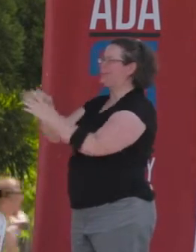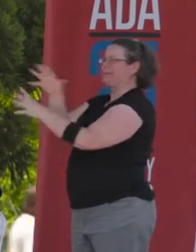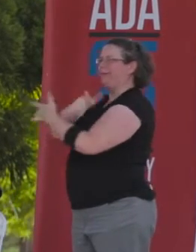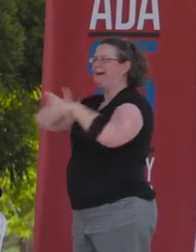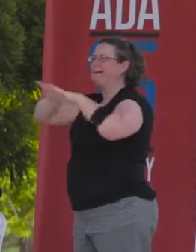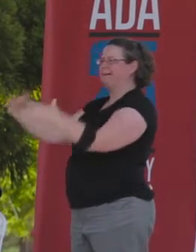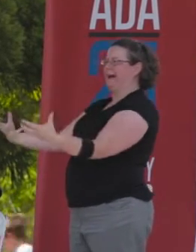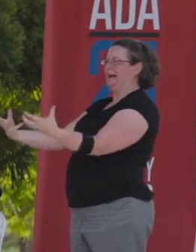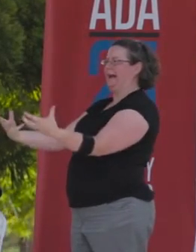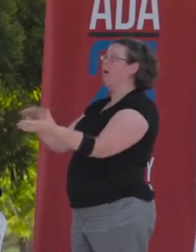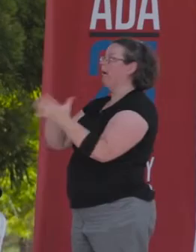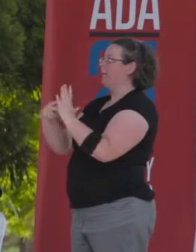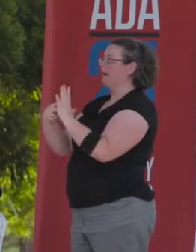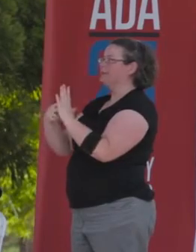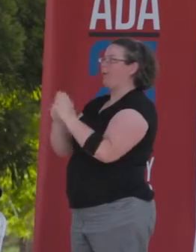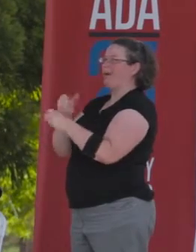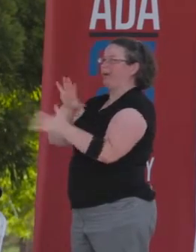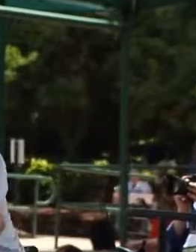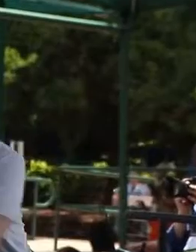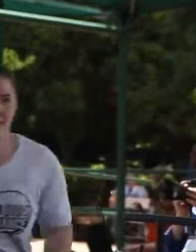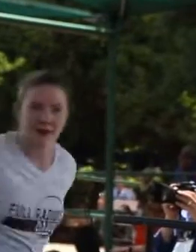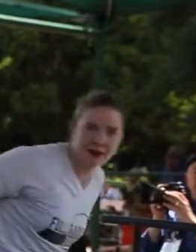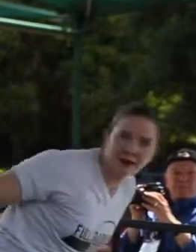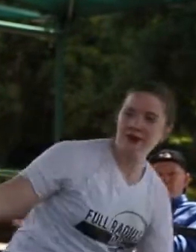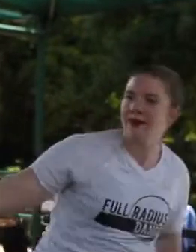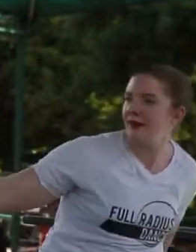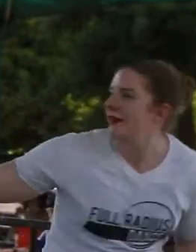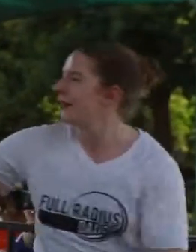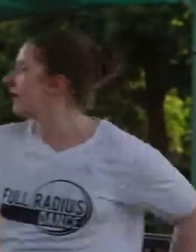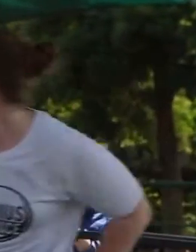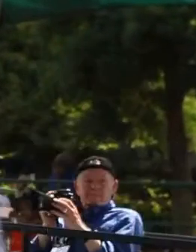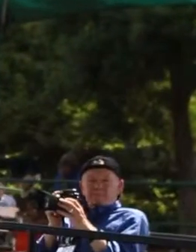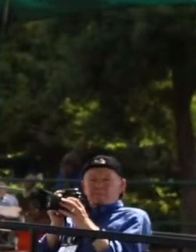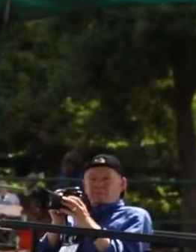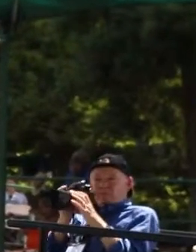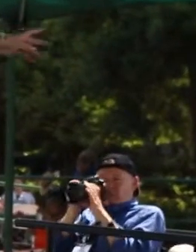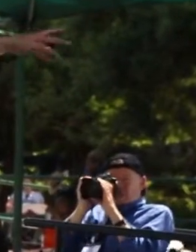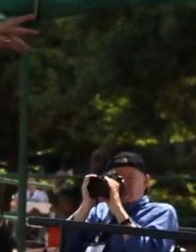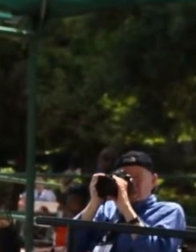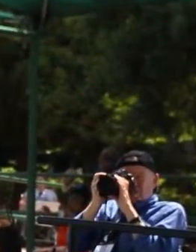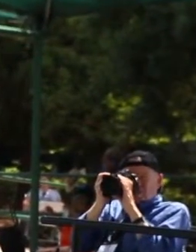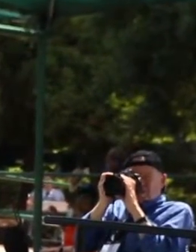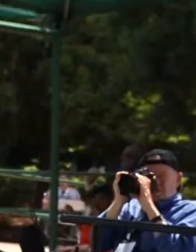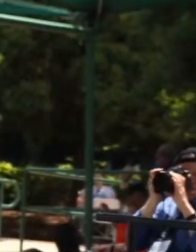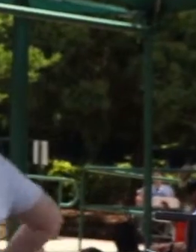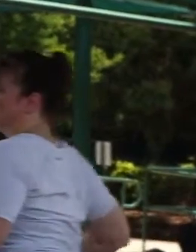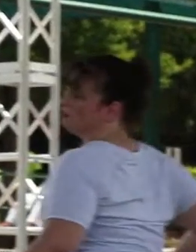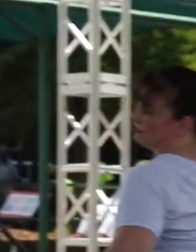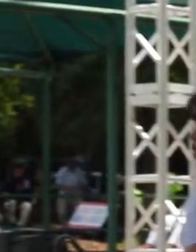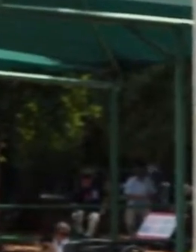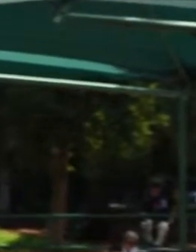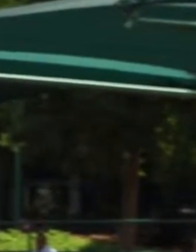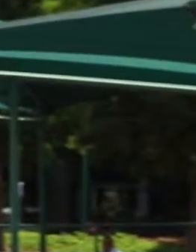we disrupt the social order. We further confound expectations when we have the temerity